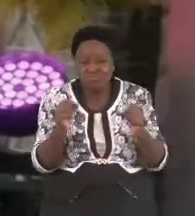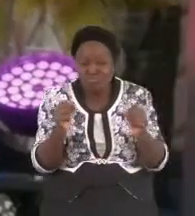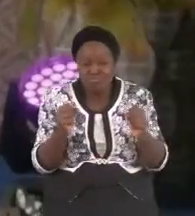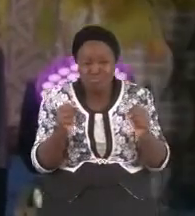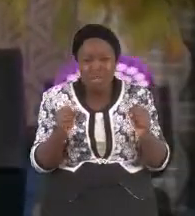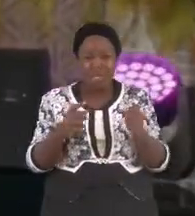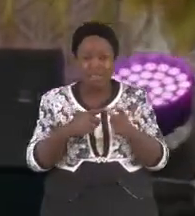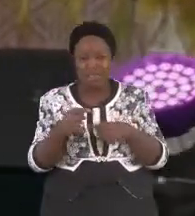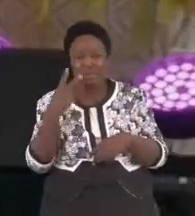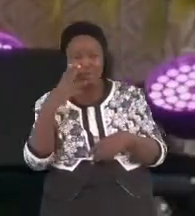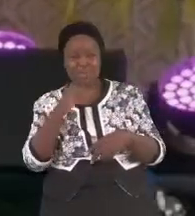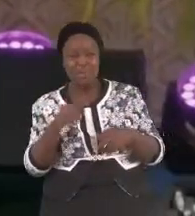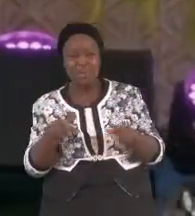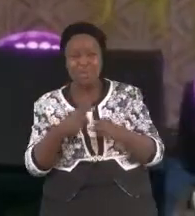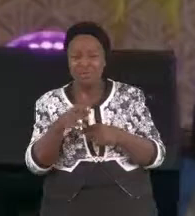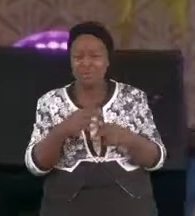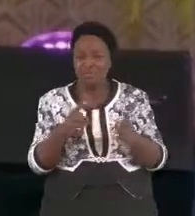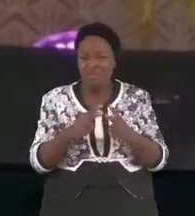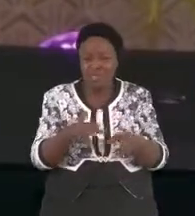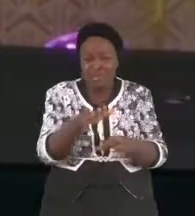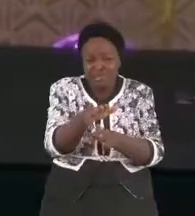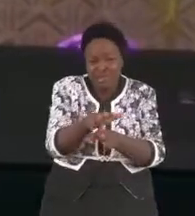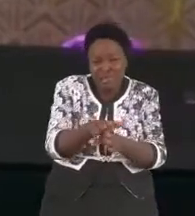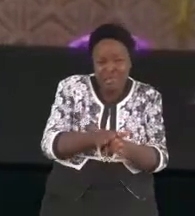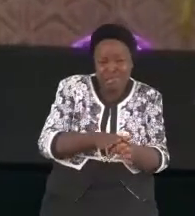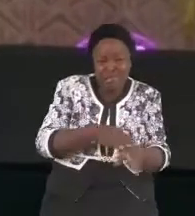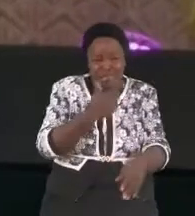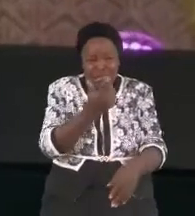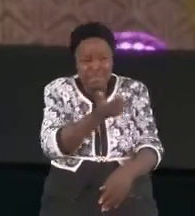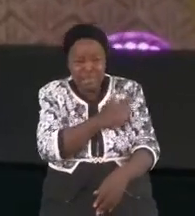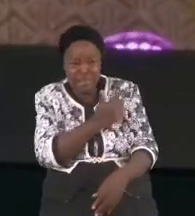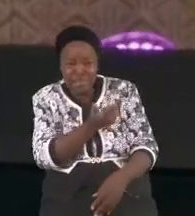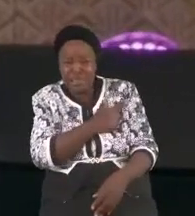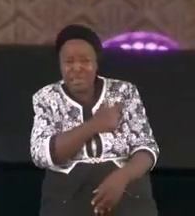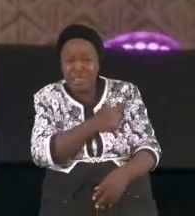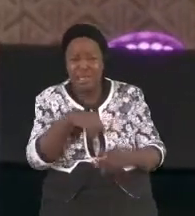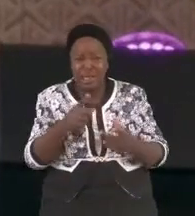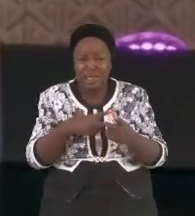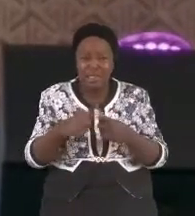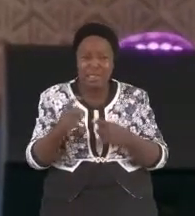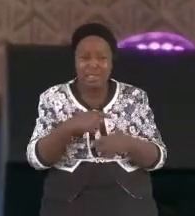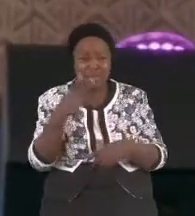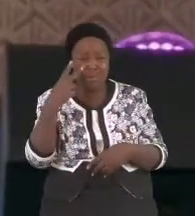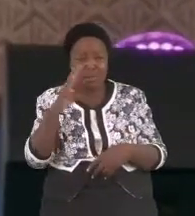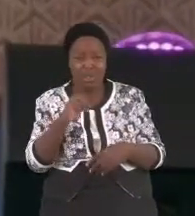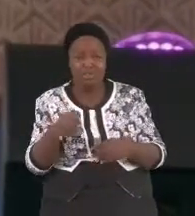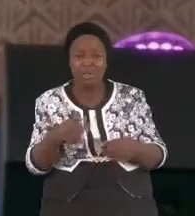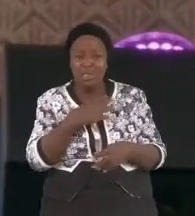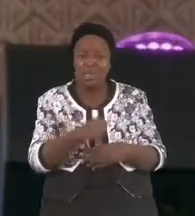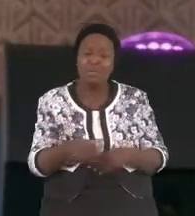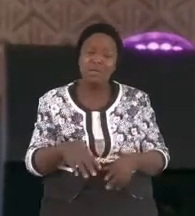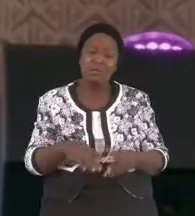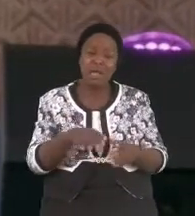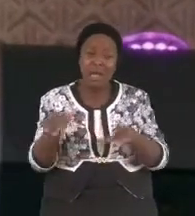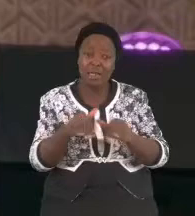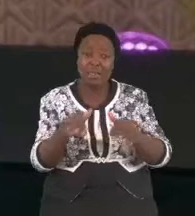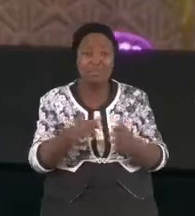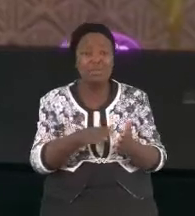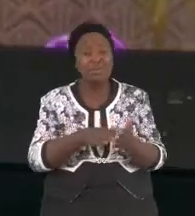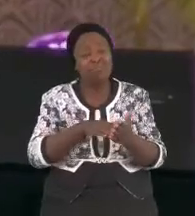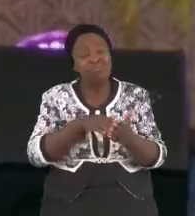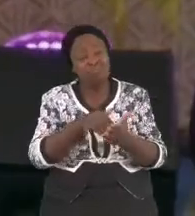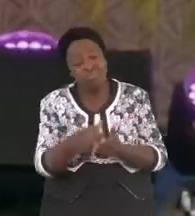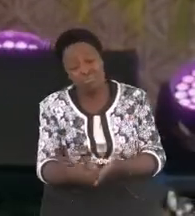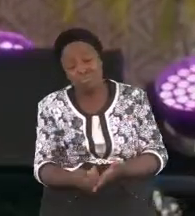they were lethargic. As he saw them, they were acting tired. And it's like they